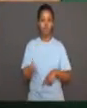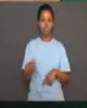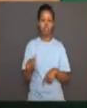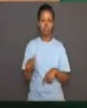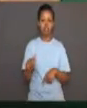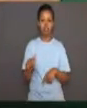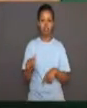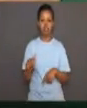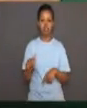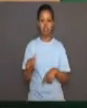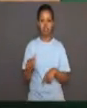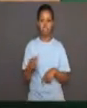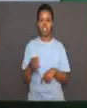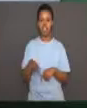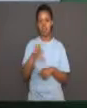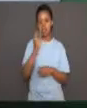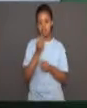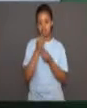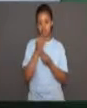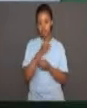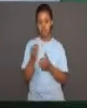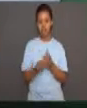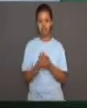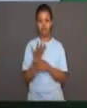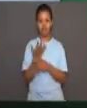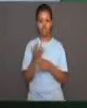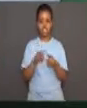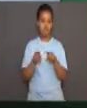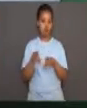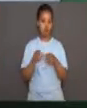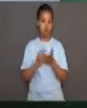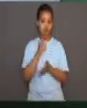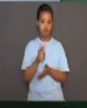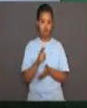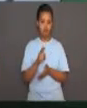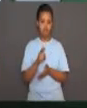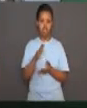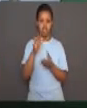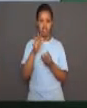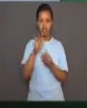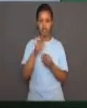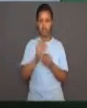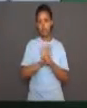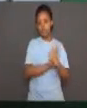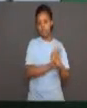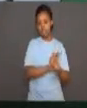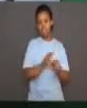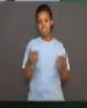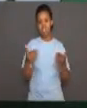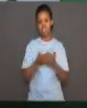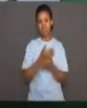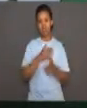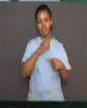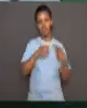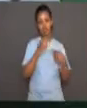terrain, available food, and resources. The change in pressure from the new